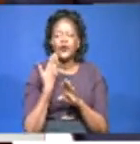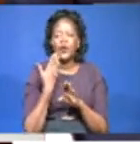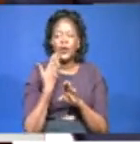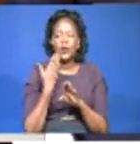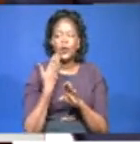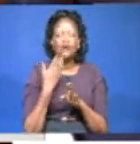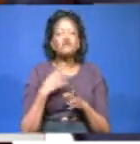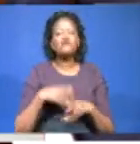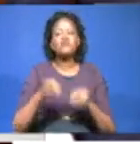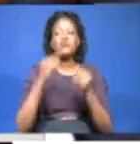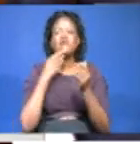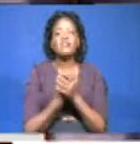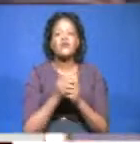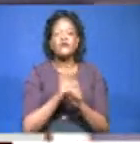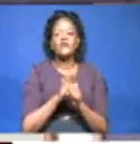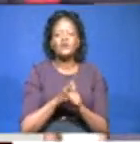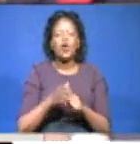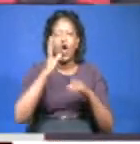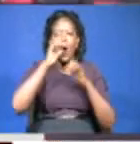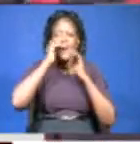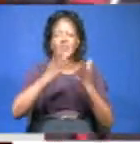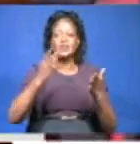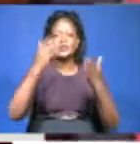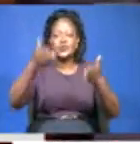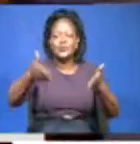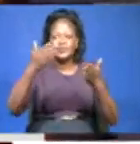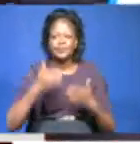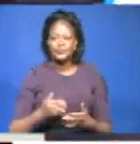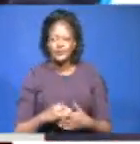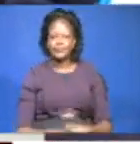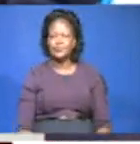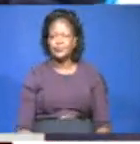very much, and God bless you. Karibu, karibu.